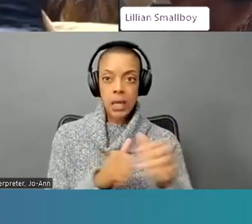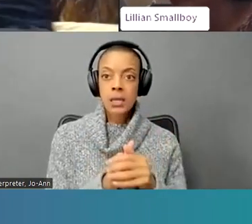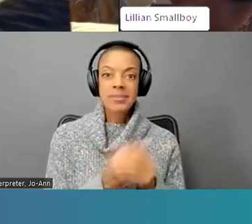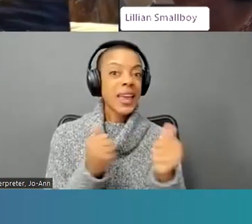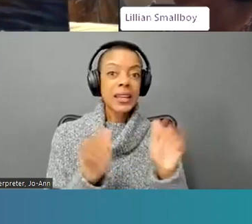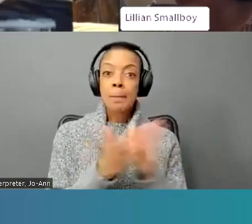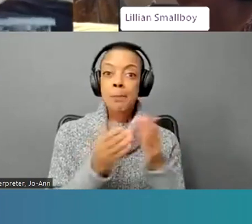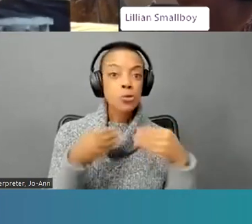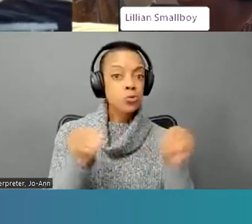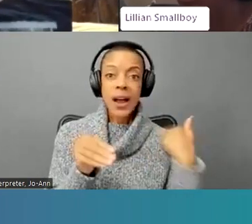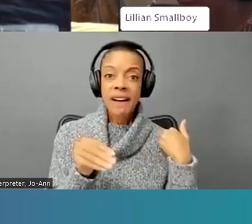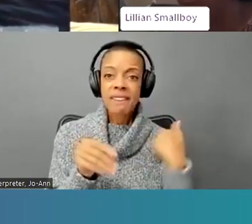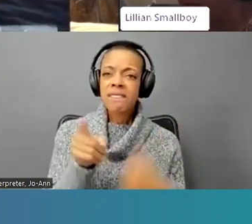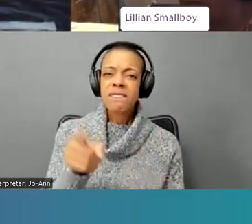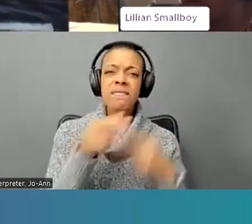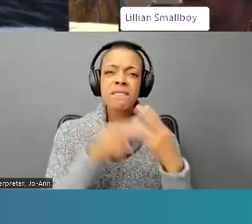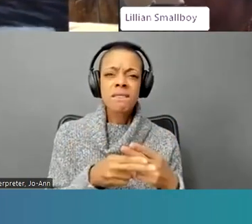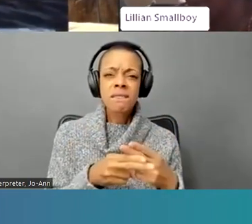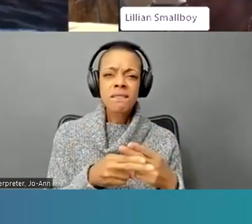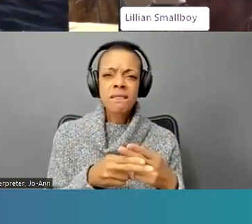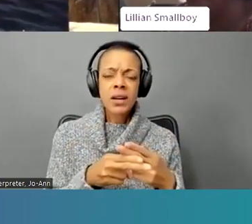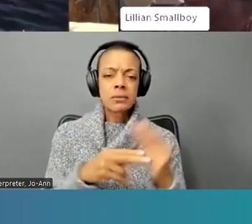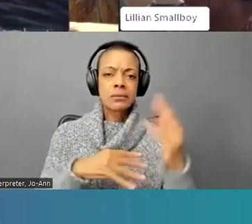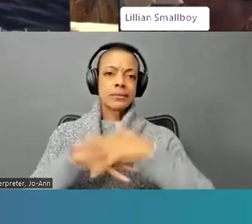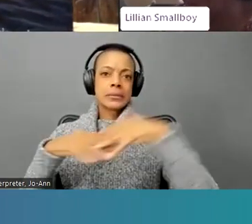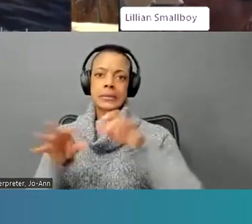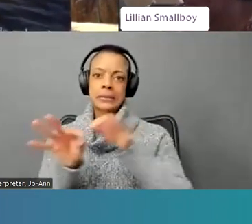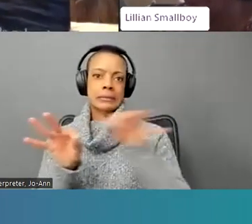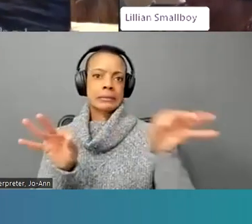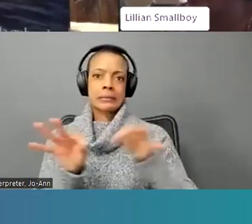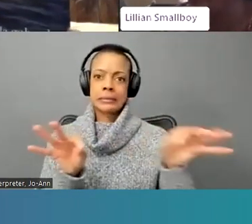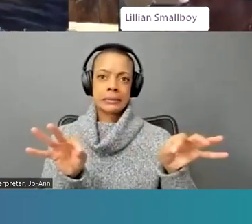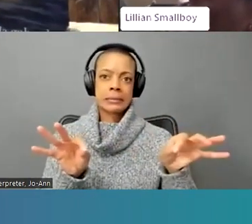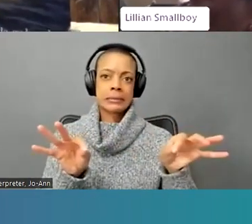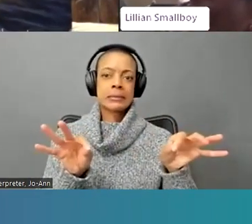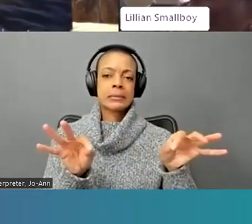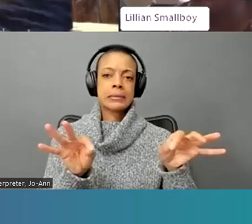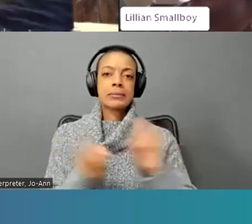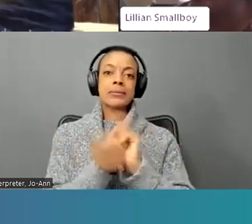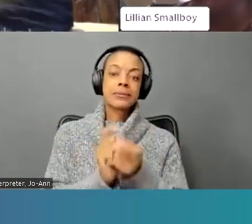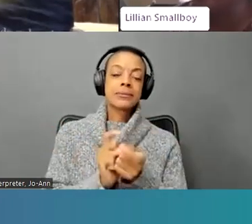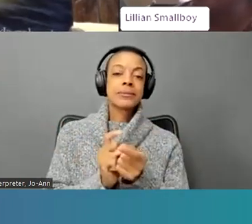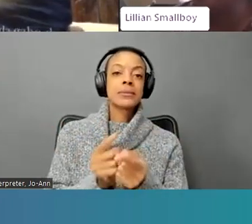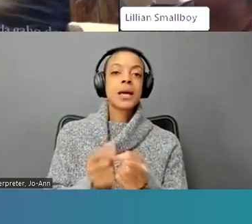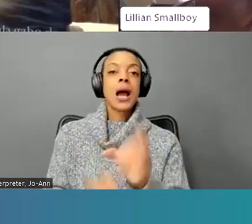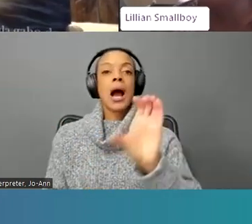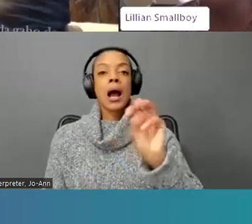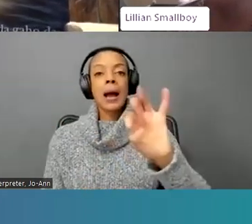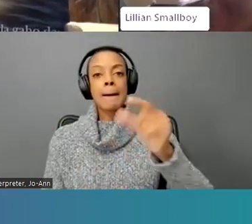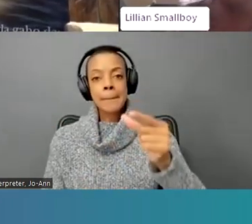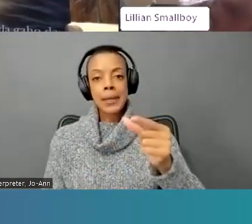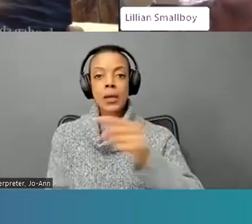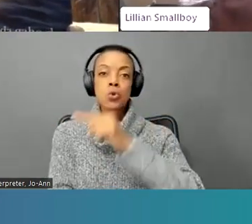It's On the Gaho Desk. Okay. And it means coming to a place of compassion and